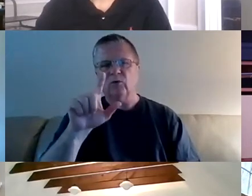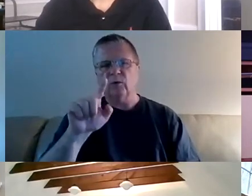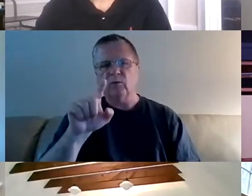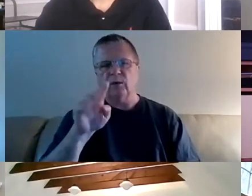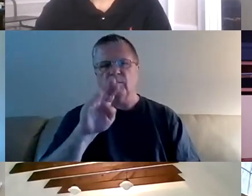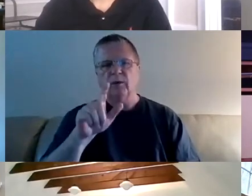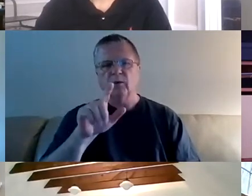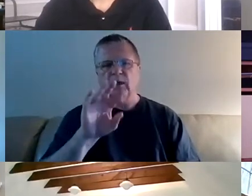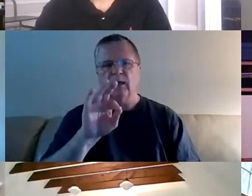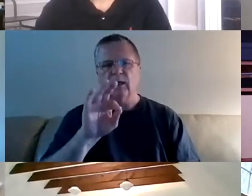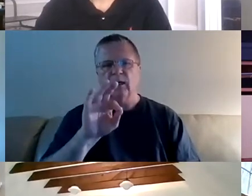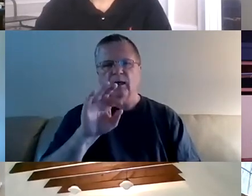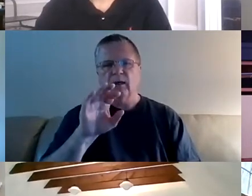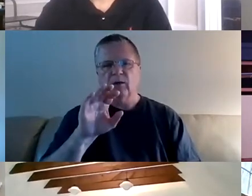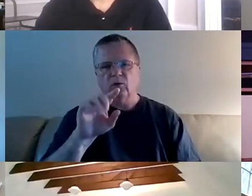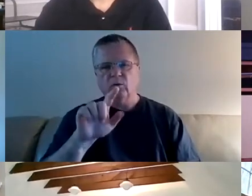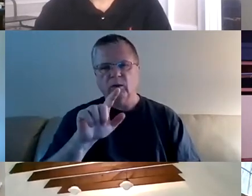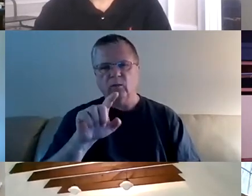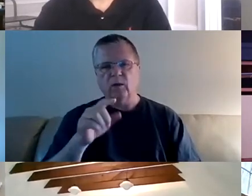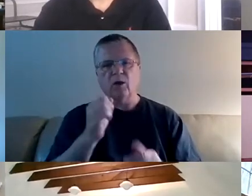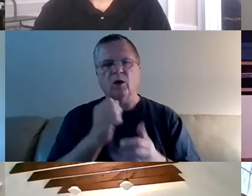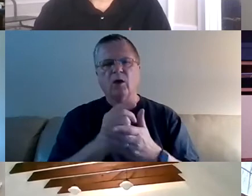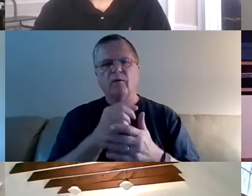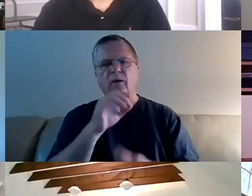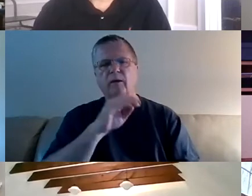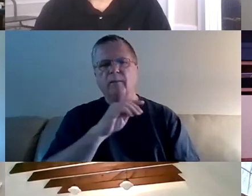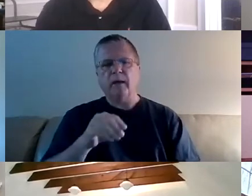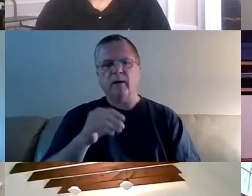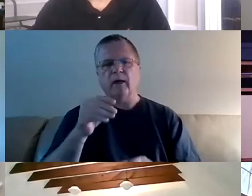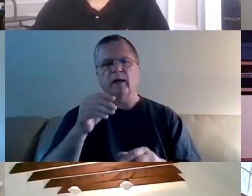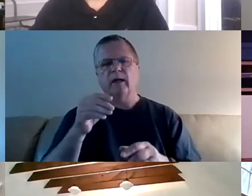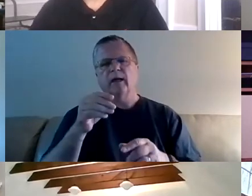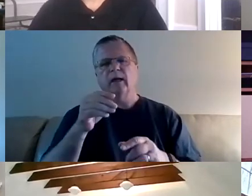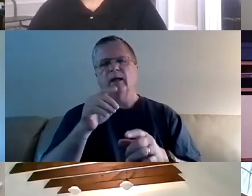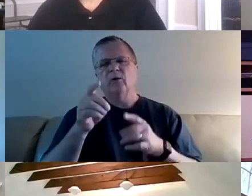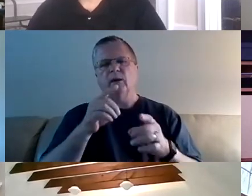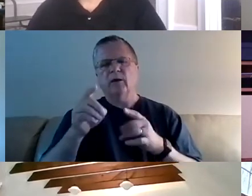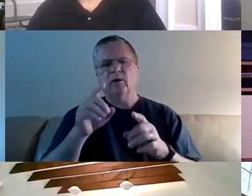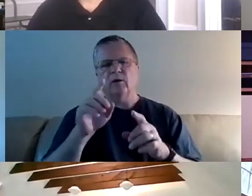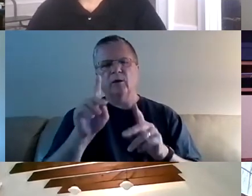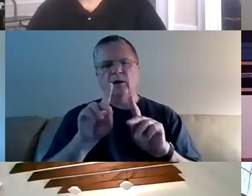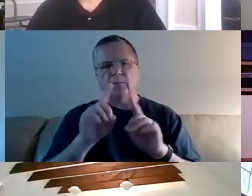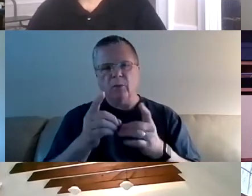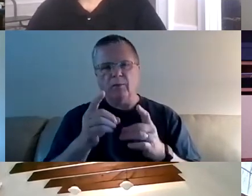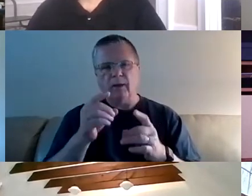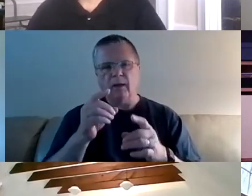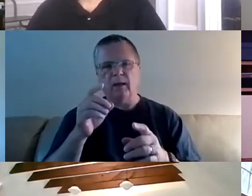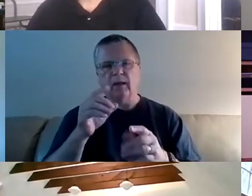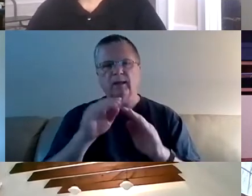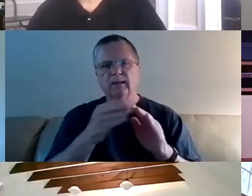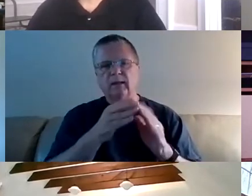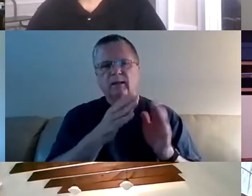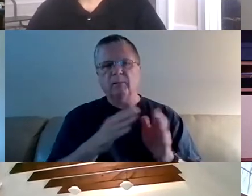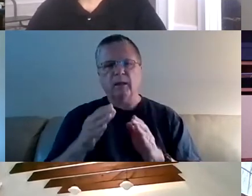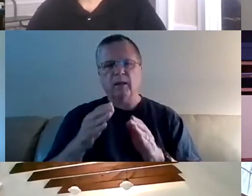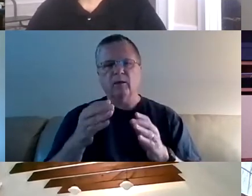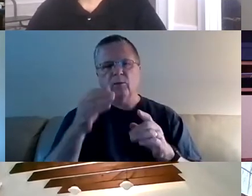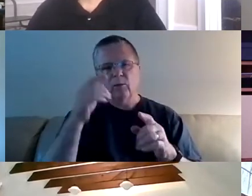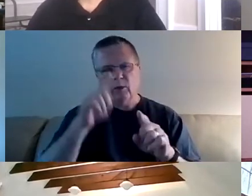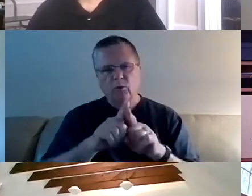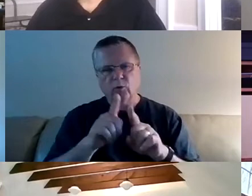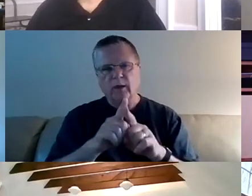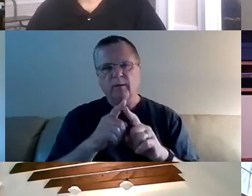resolution authorizing the mayor and director of the Department of City Planning to enter into an agreement with MALCA to provide a